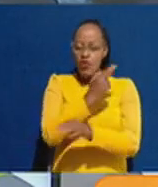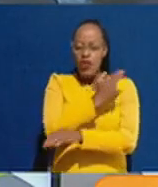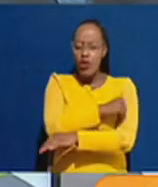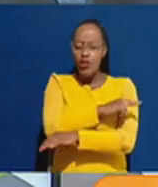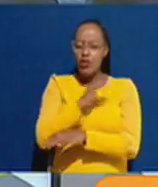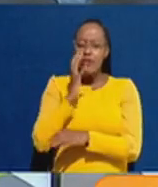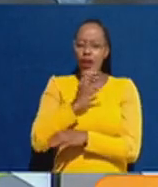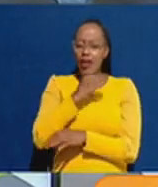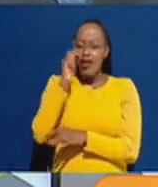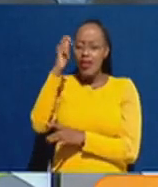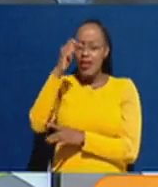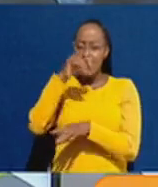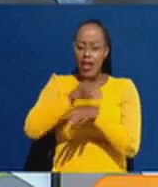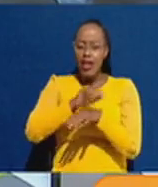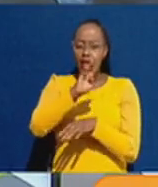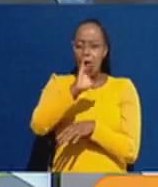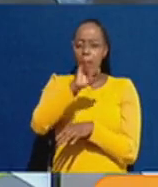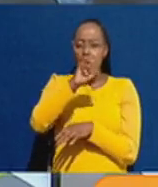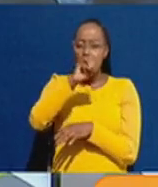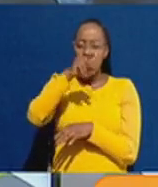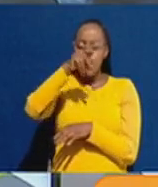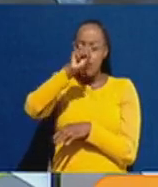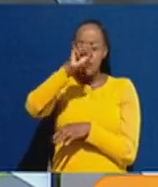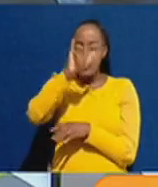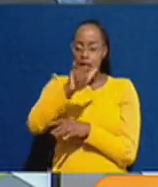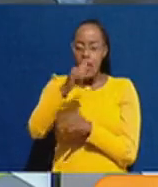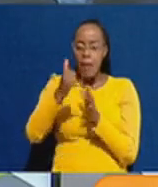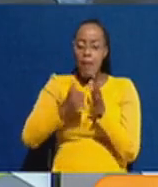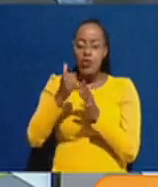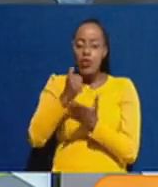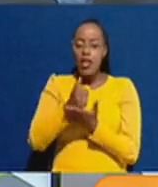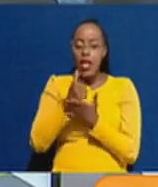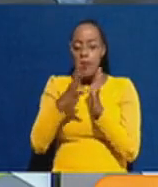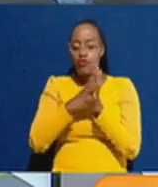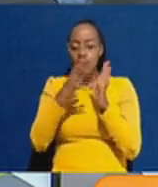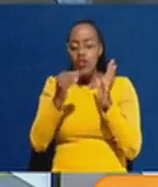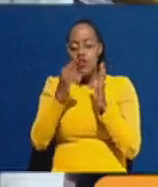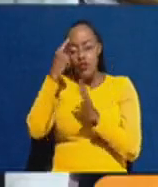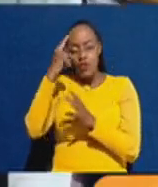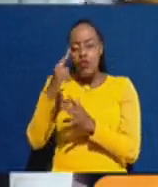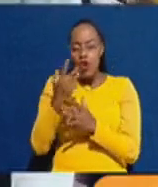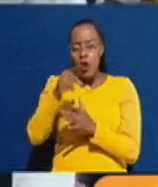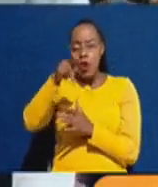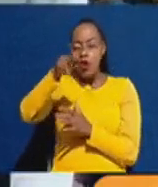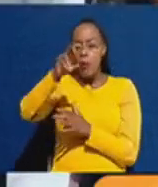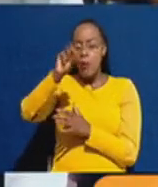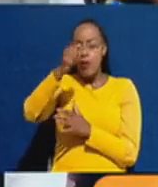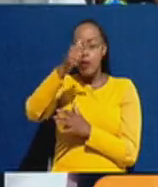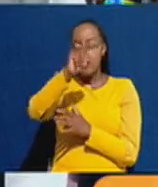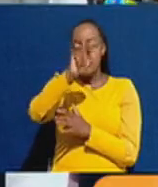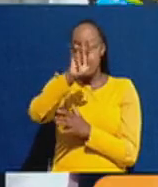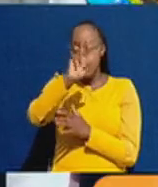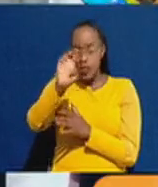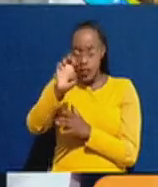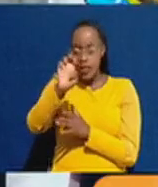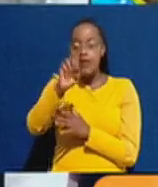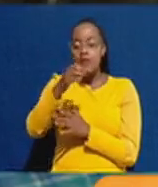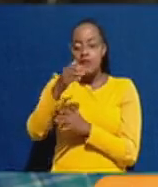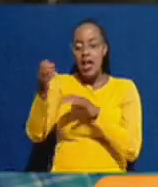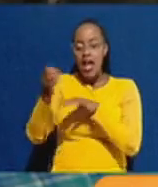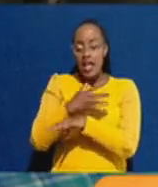biopsy machine from AstraZeneca that will help in scanning for prostate cancer. KNH staff were on hand to receive the